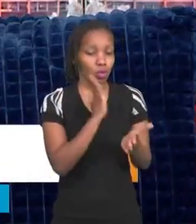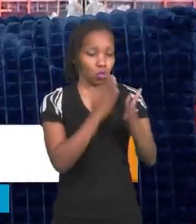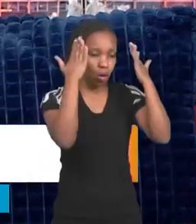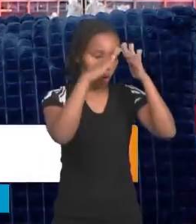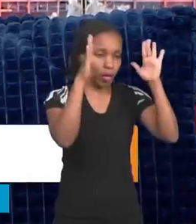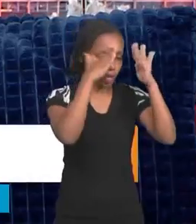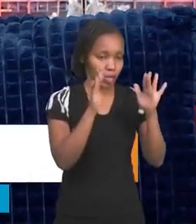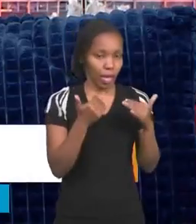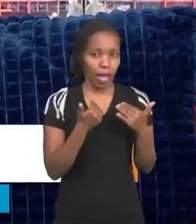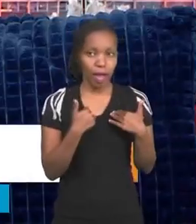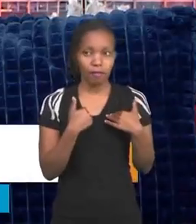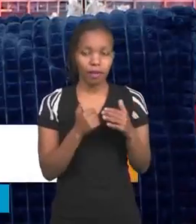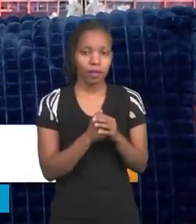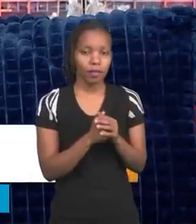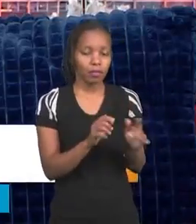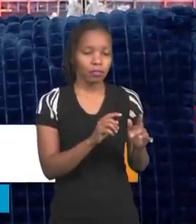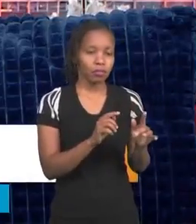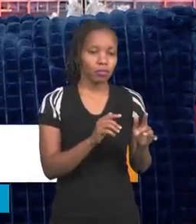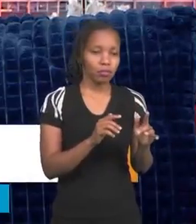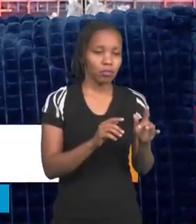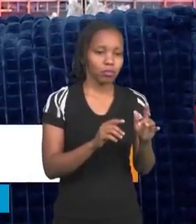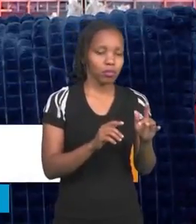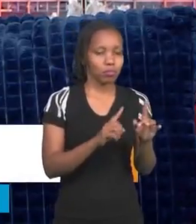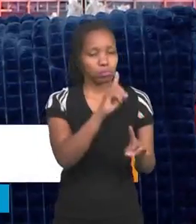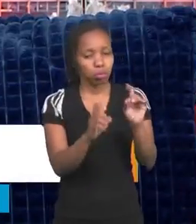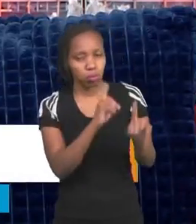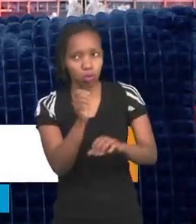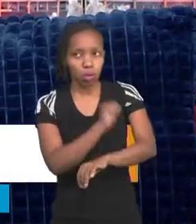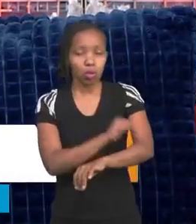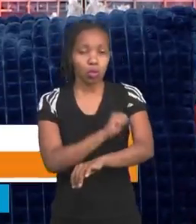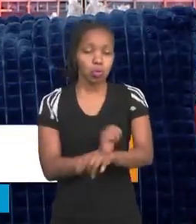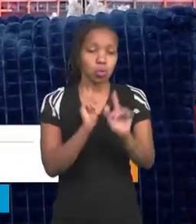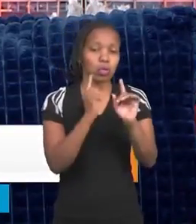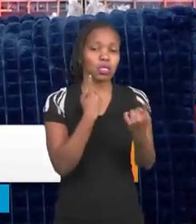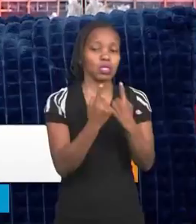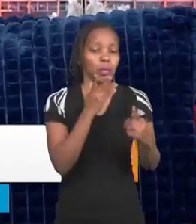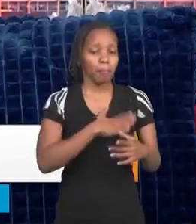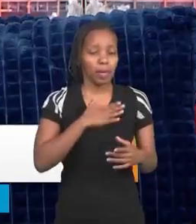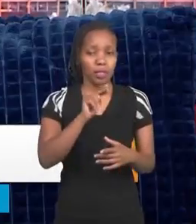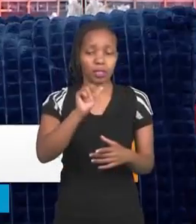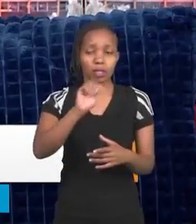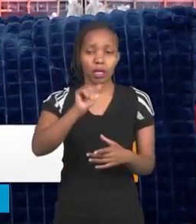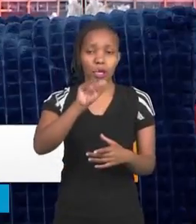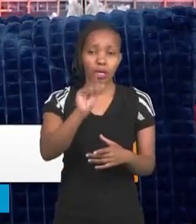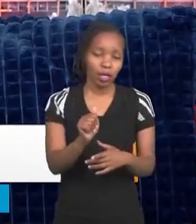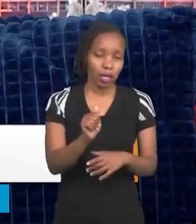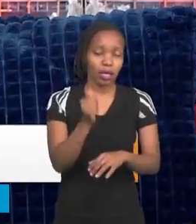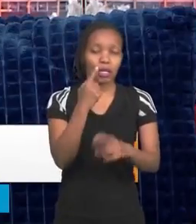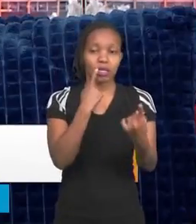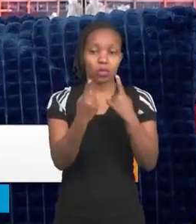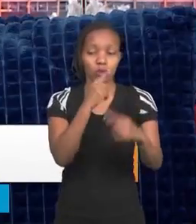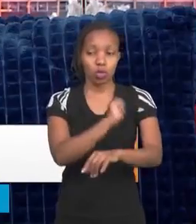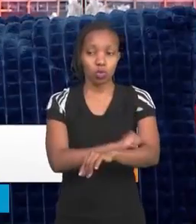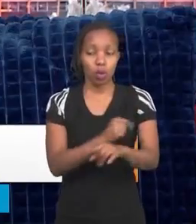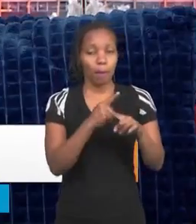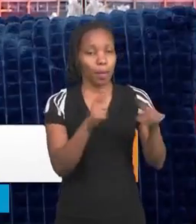some bit of requests here and there, schools asking us to come and speak to the children, but more often than not, when they call you,